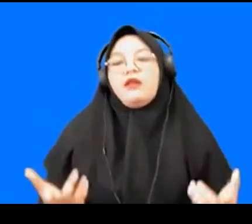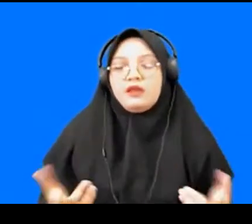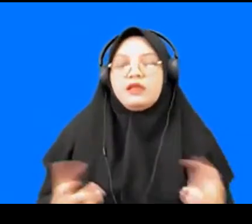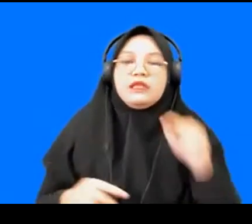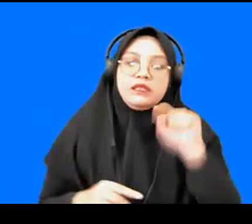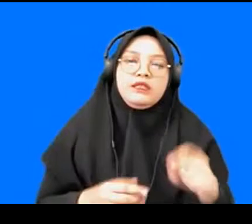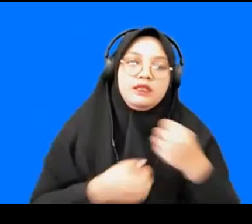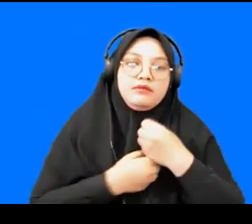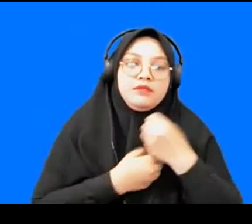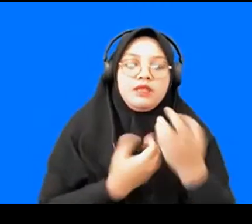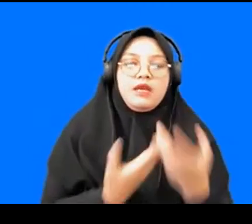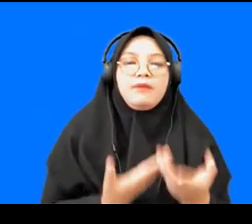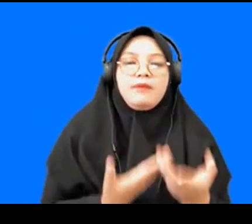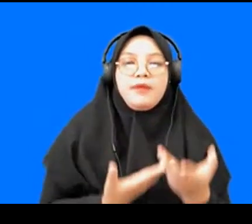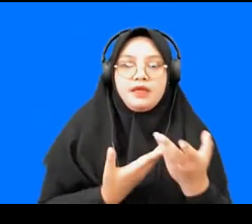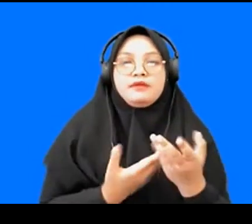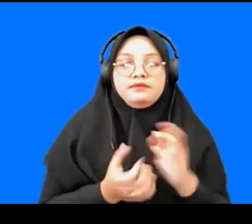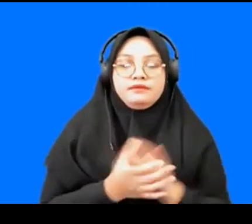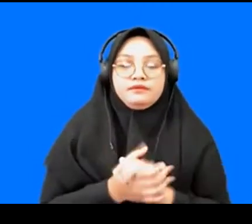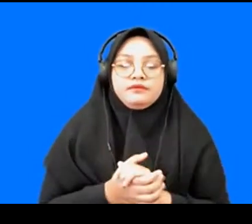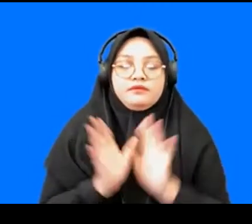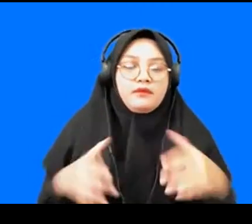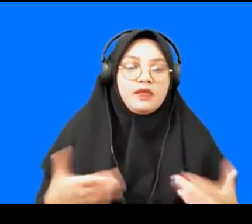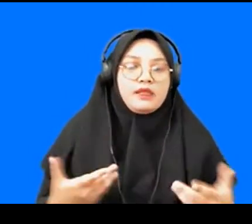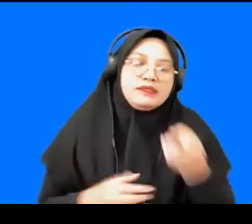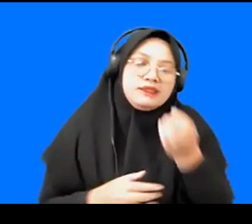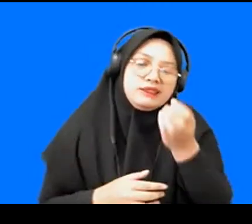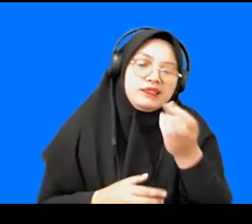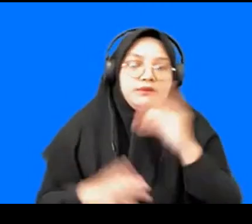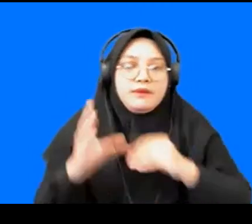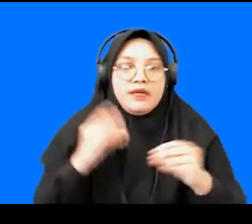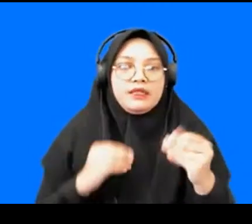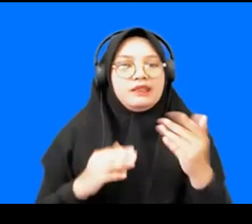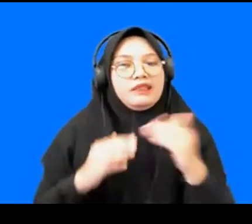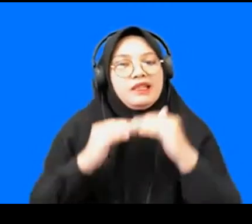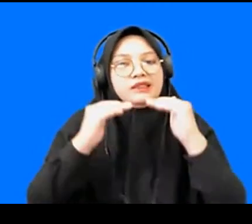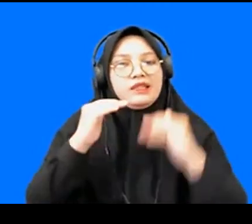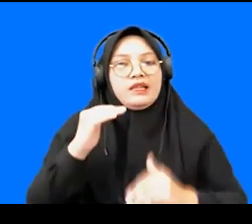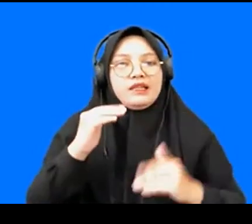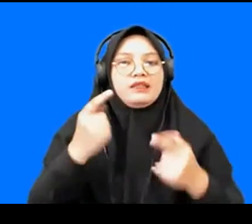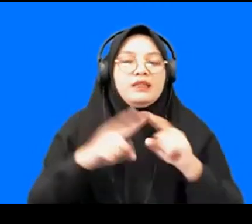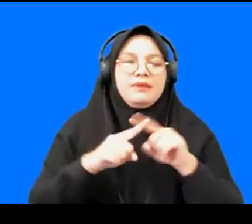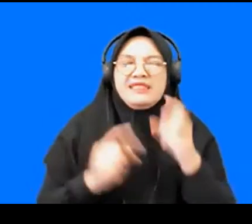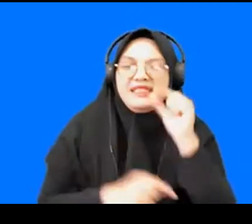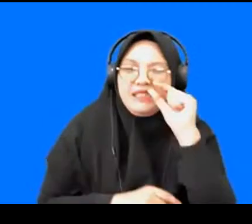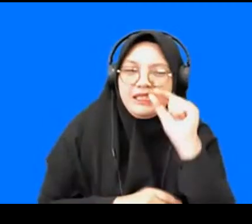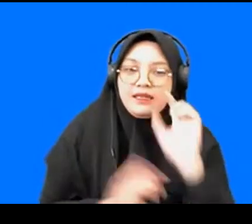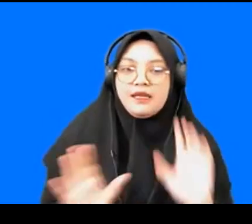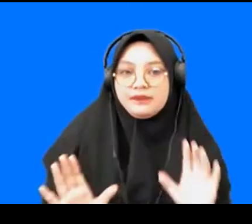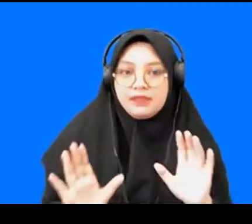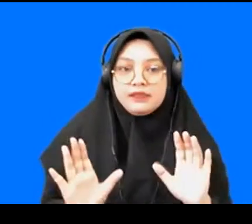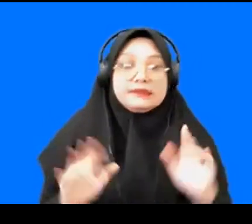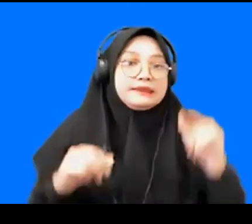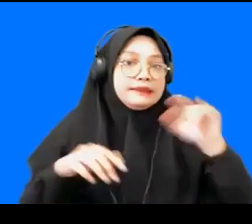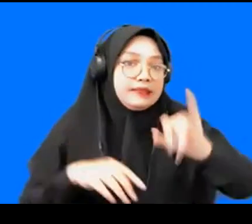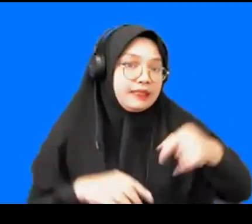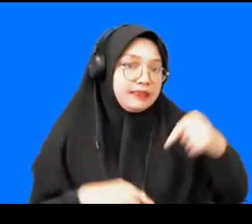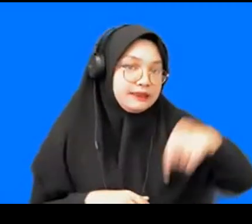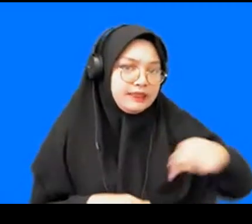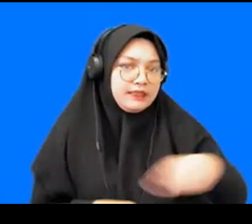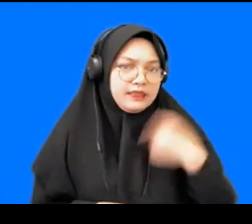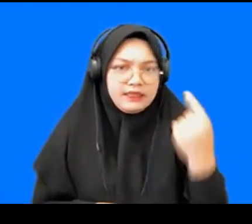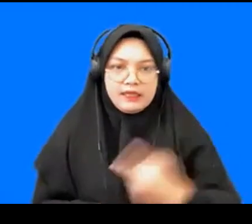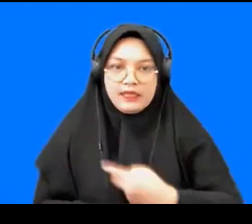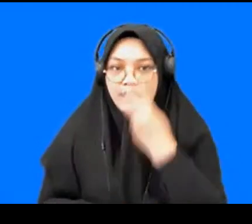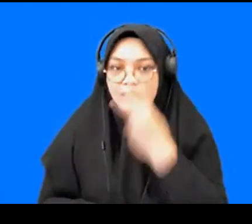extent. You know, sometimes I become a bit curious not good reaction, I